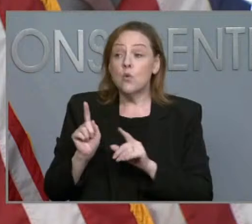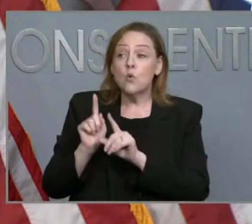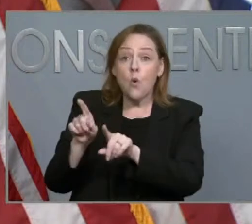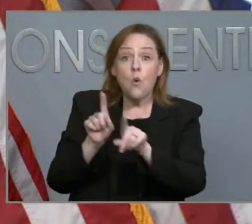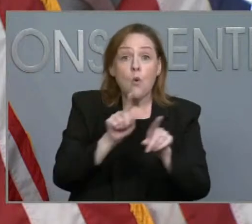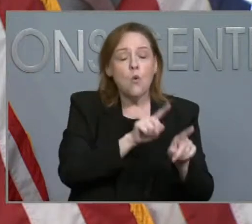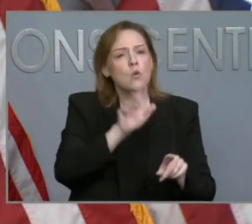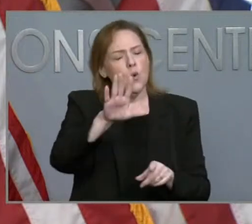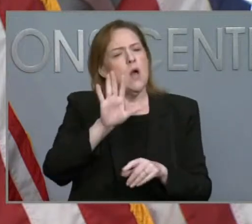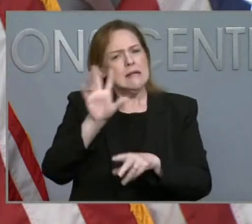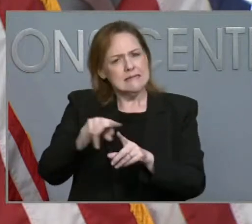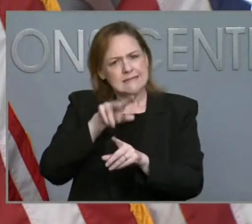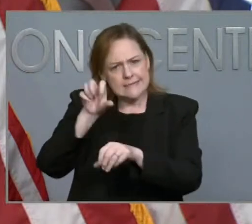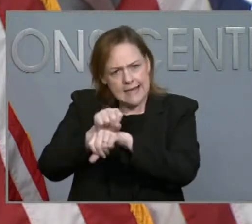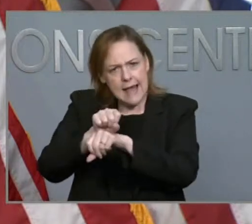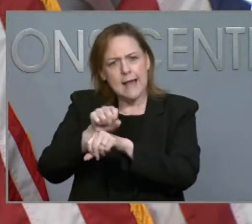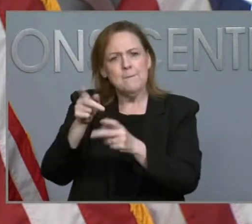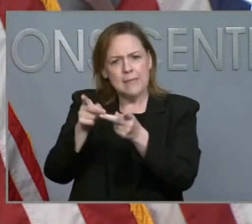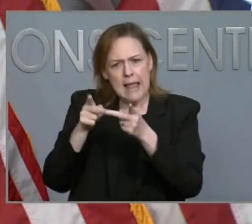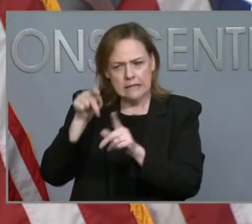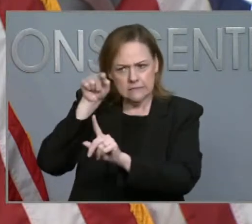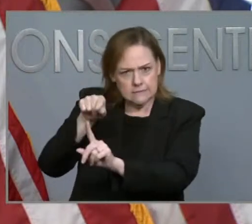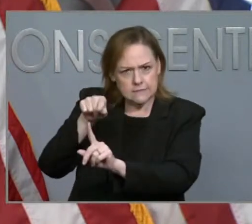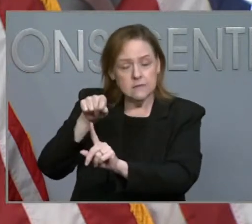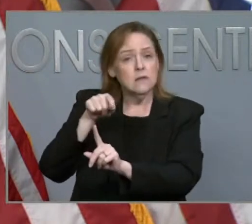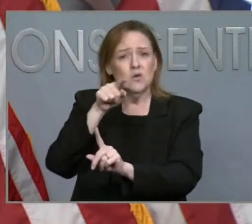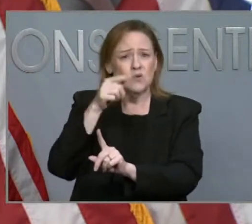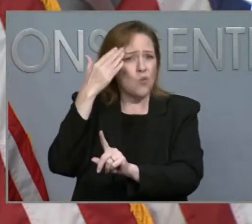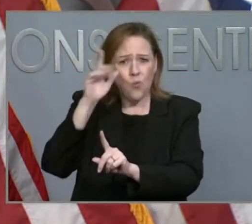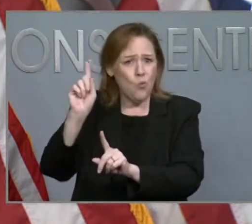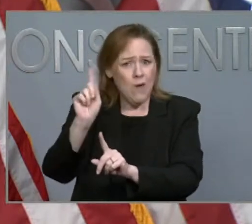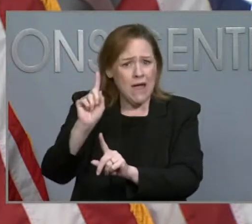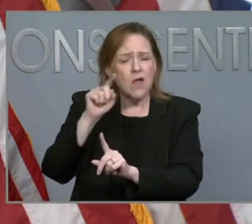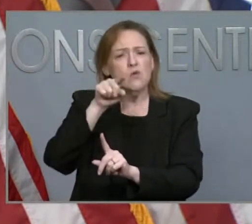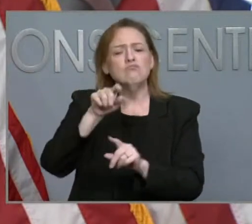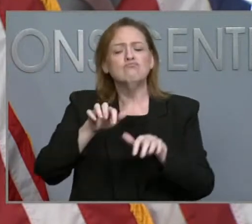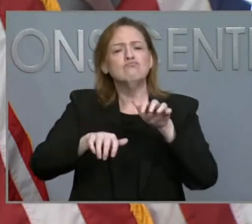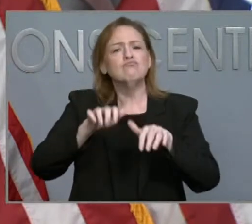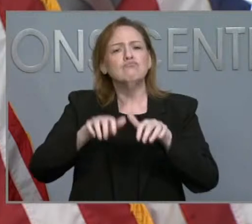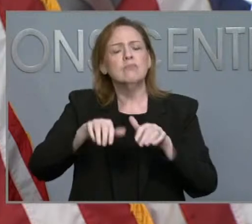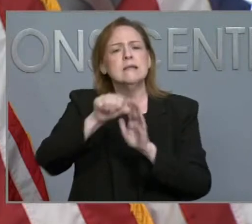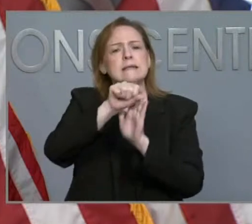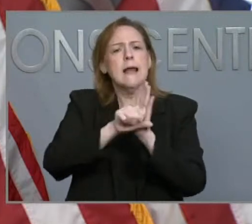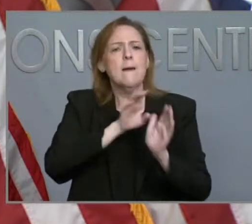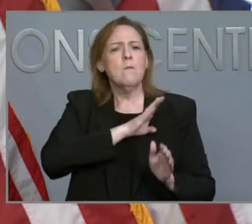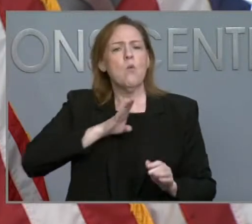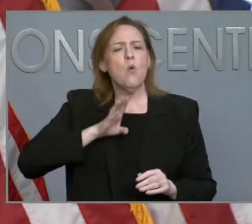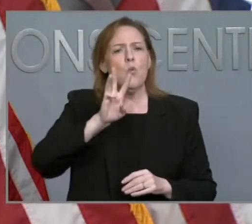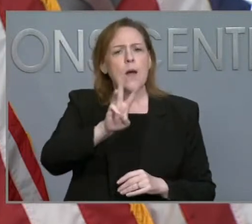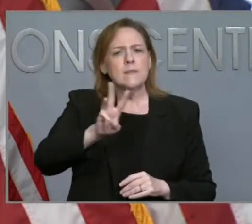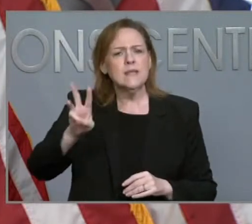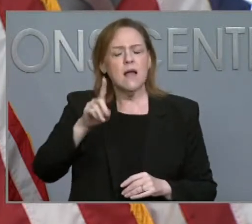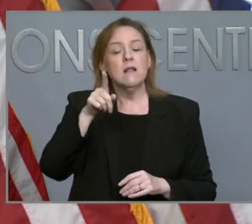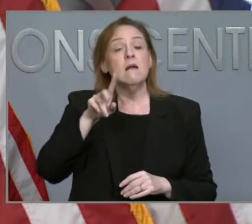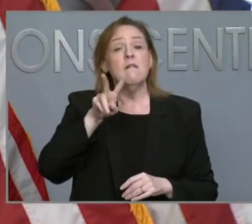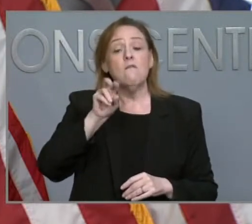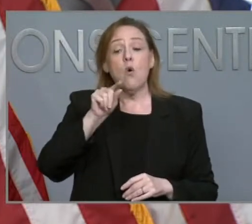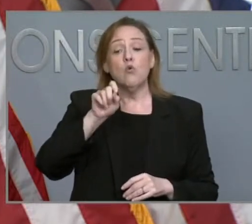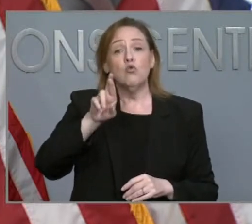assigned polling place. To find your polling place, use the voter search tool on the State Board website,